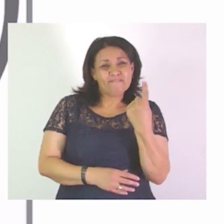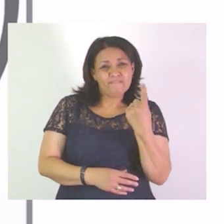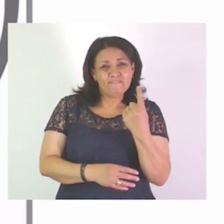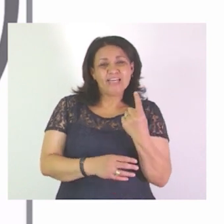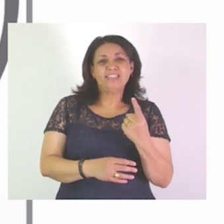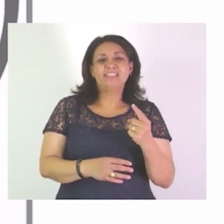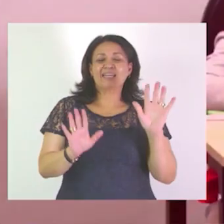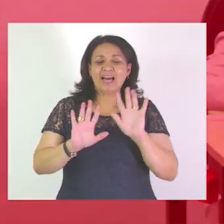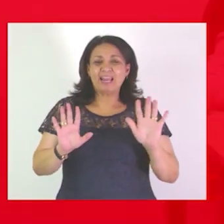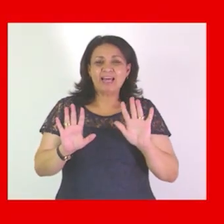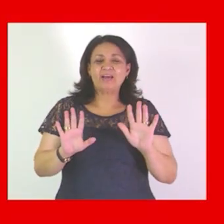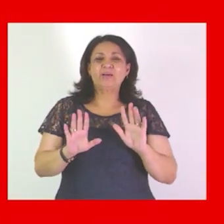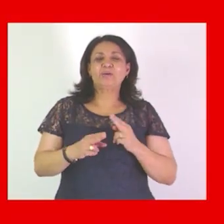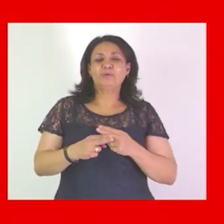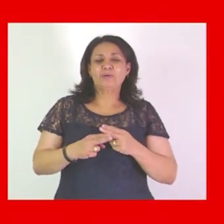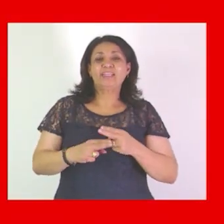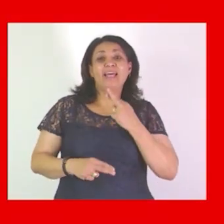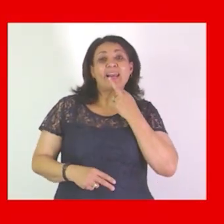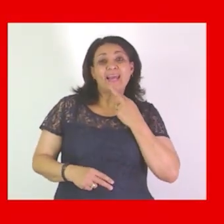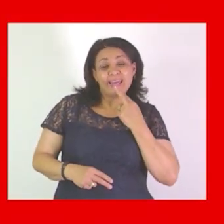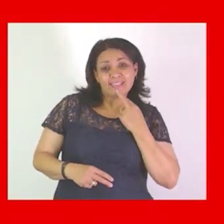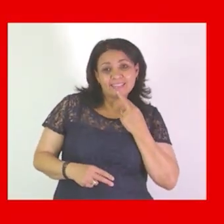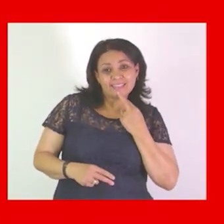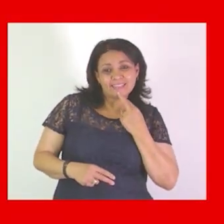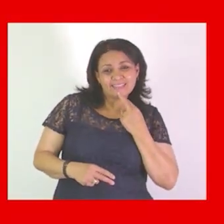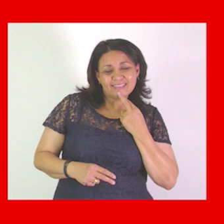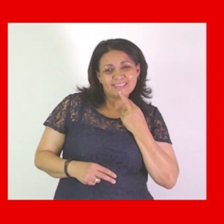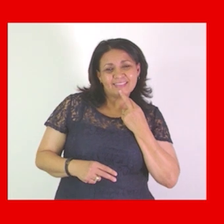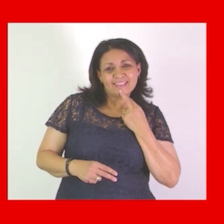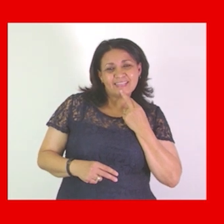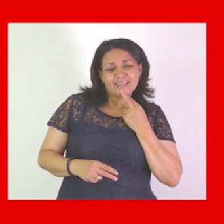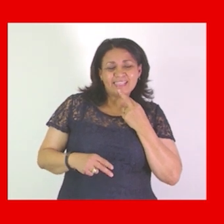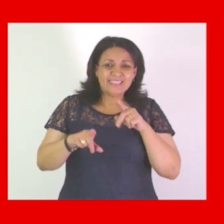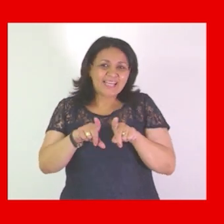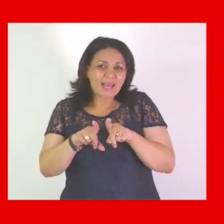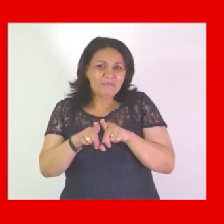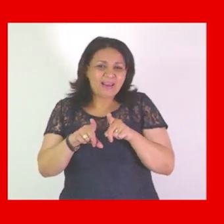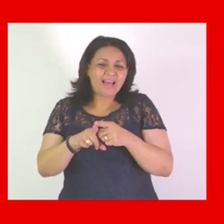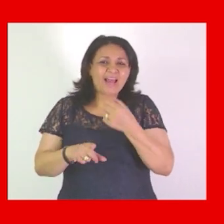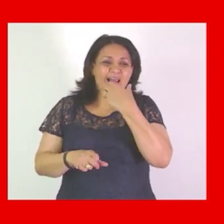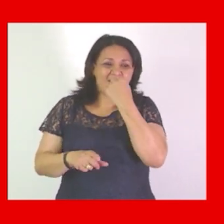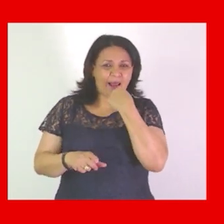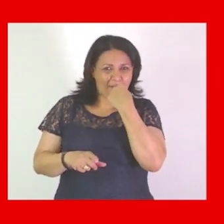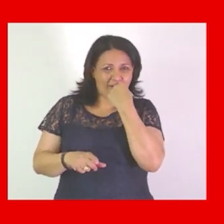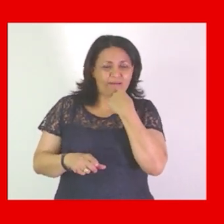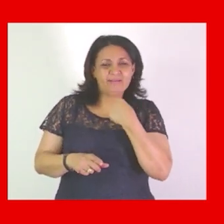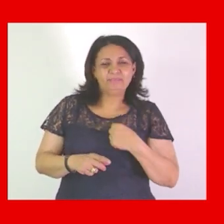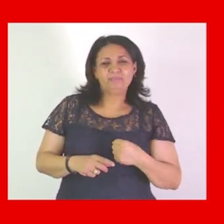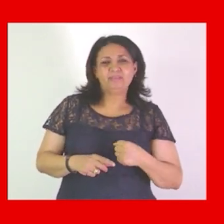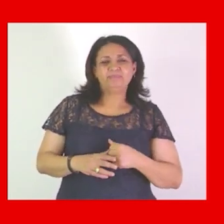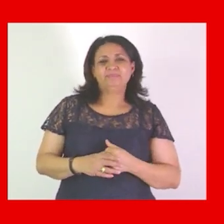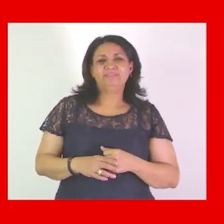we're going to use is red. Red like an apple, red like a school